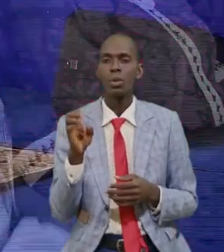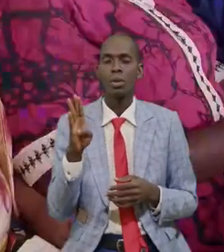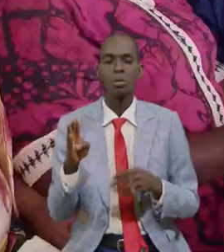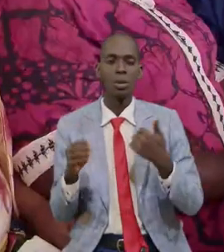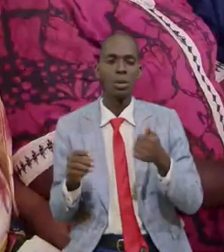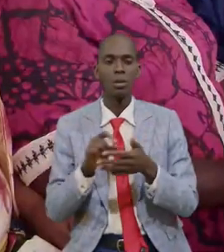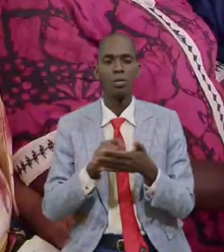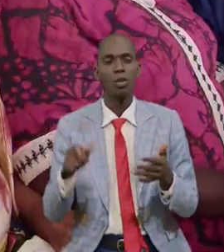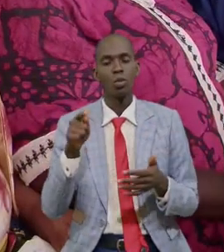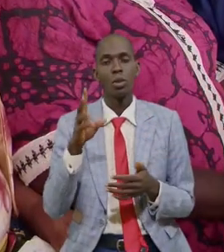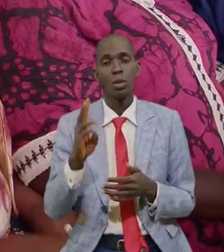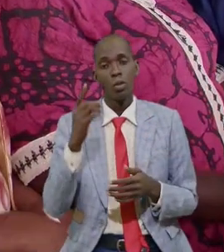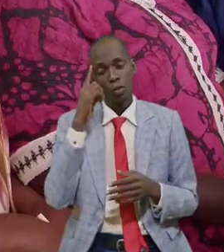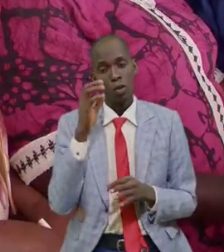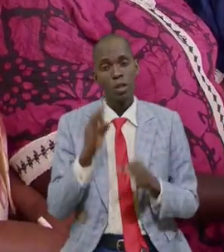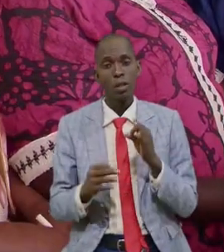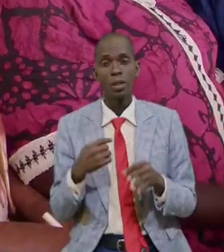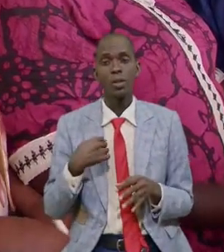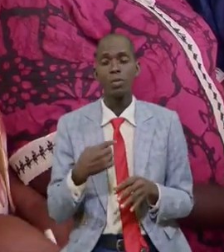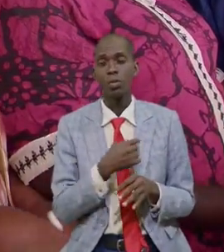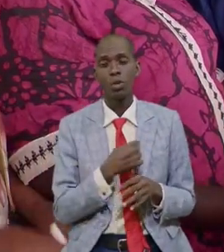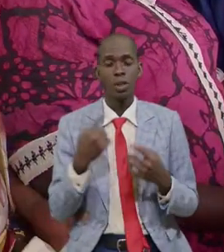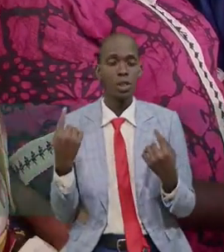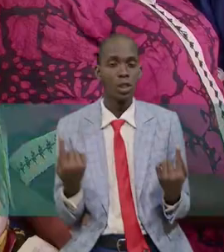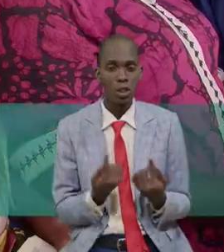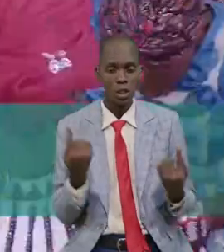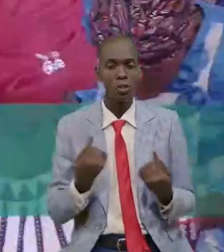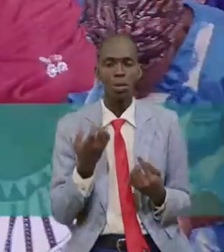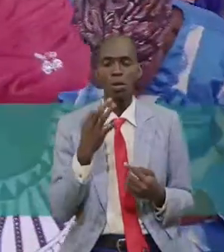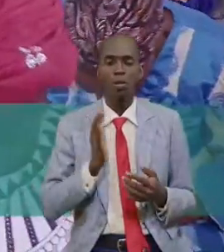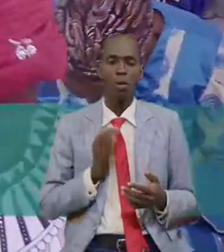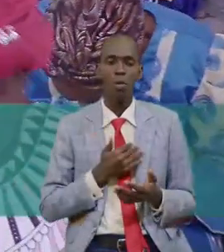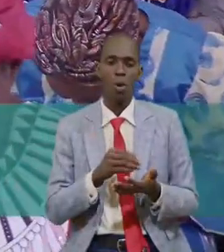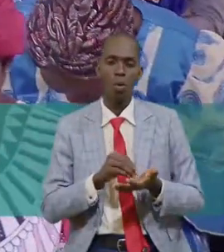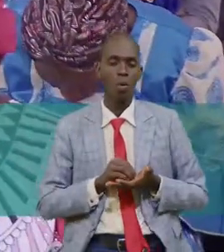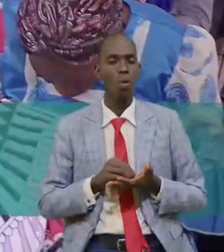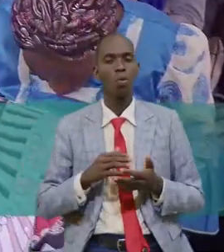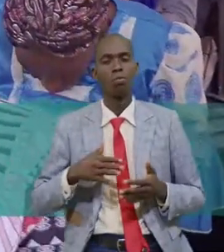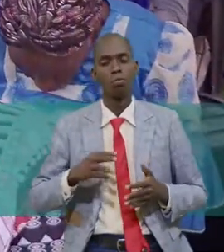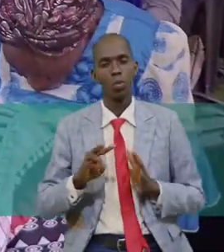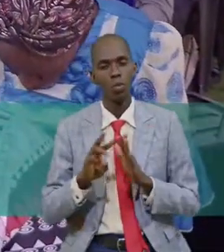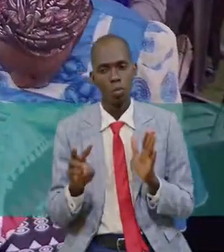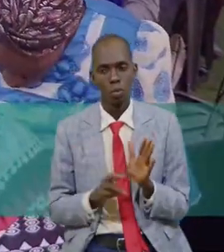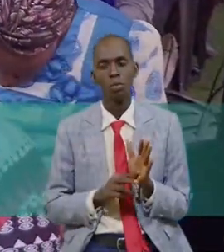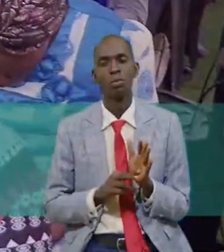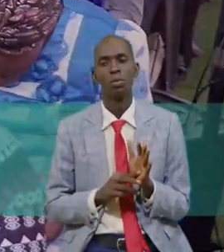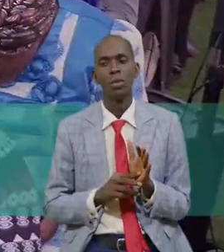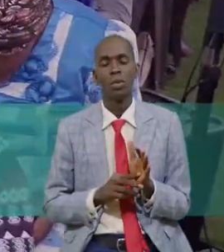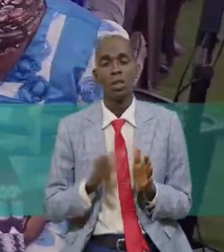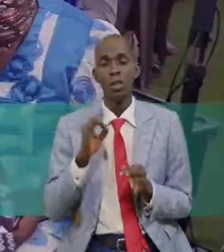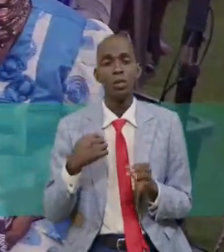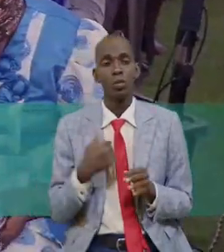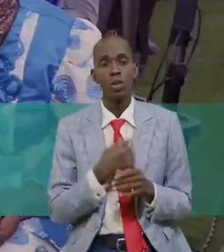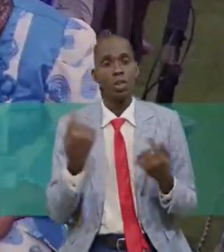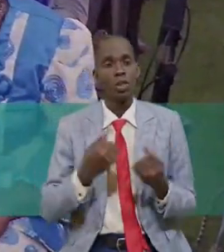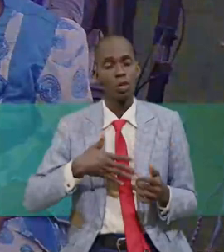if we sin willfully, it's a will. After that, we have received the knowledge of